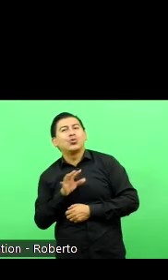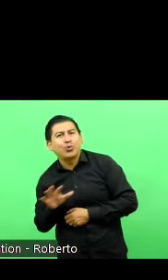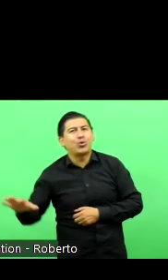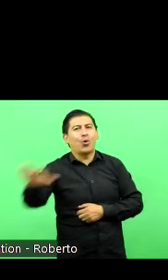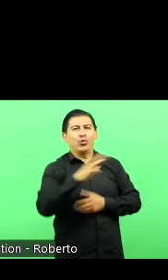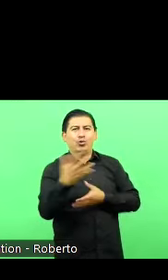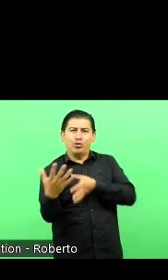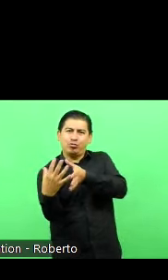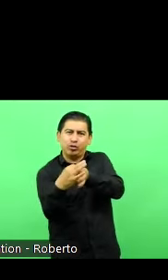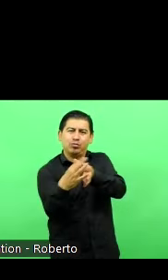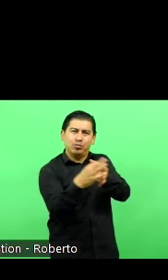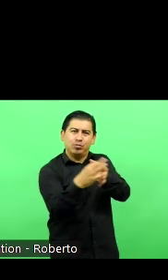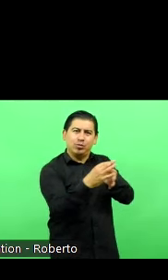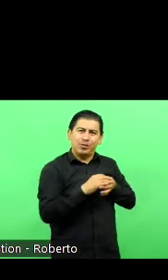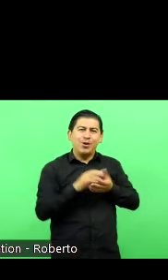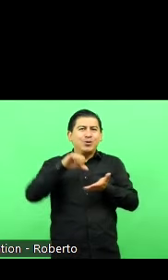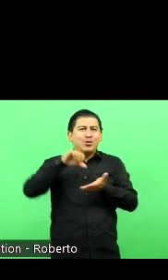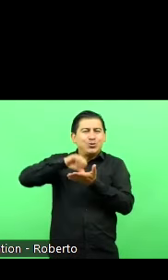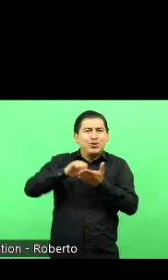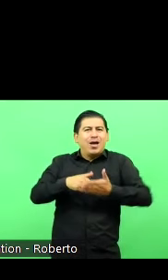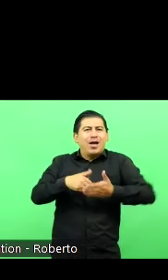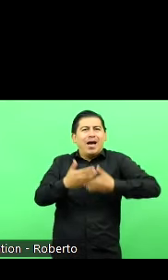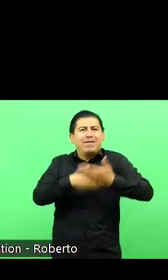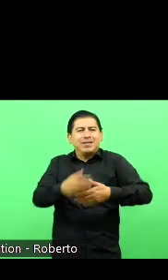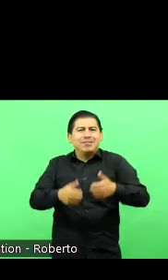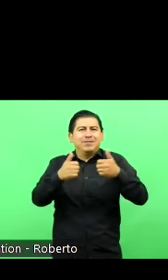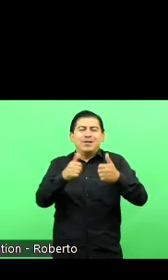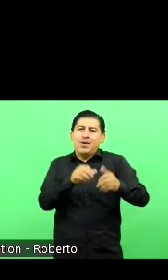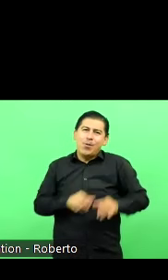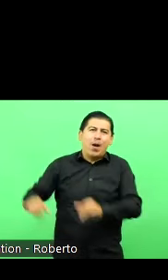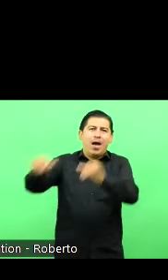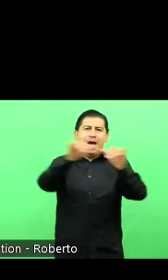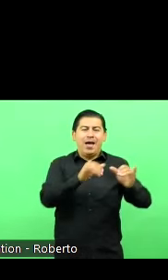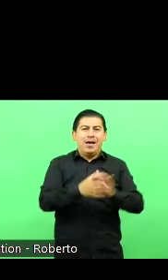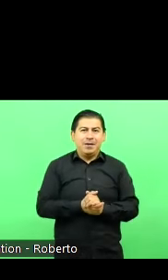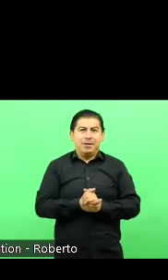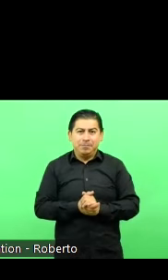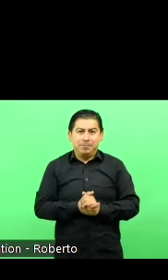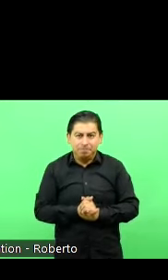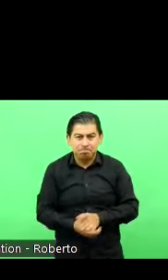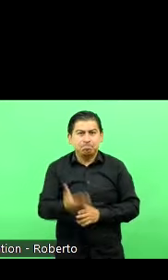all. I wish you a successful training. Thank you.